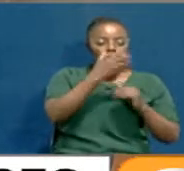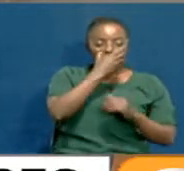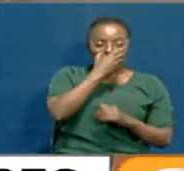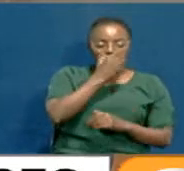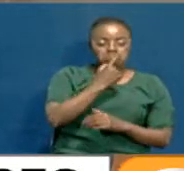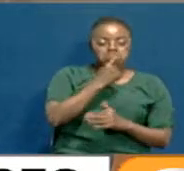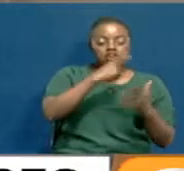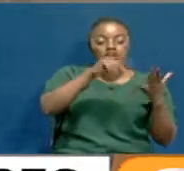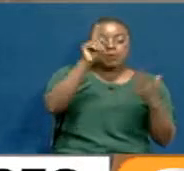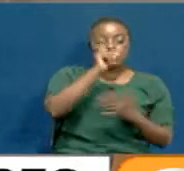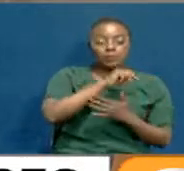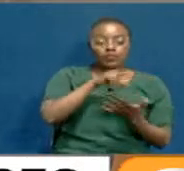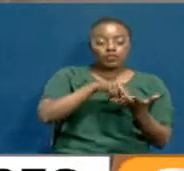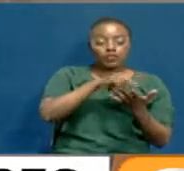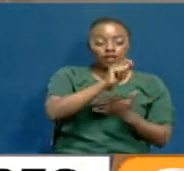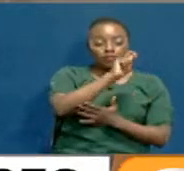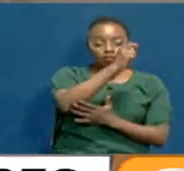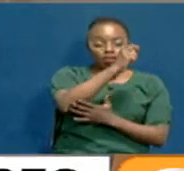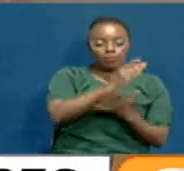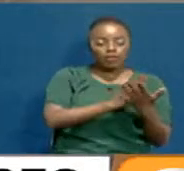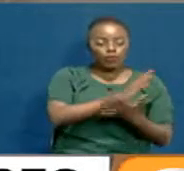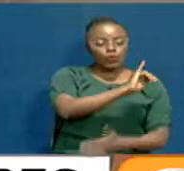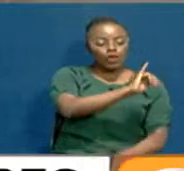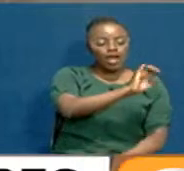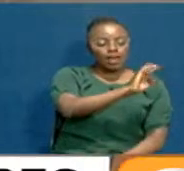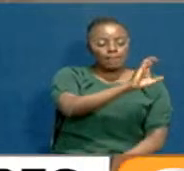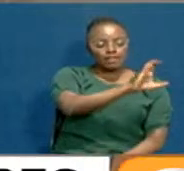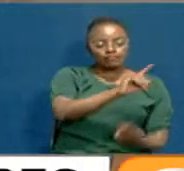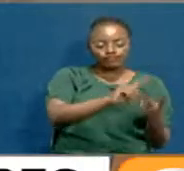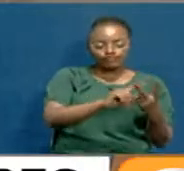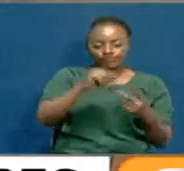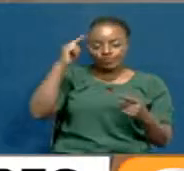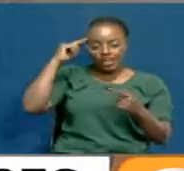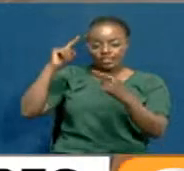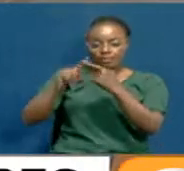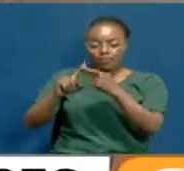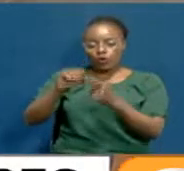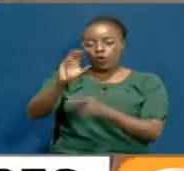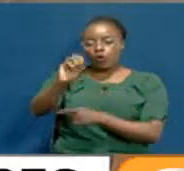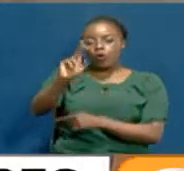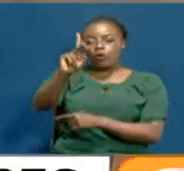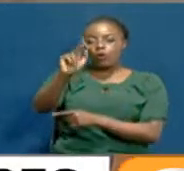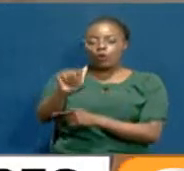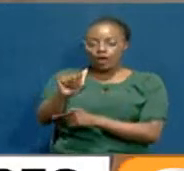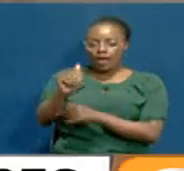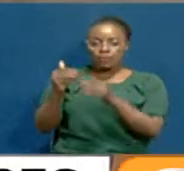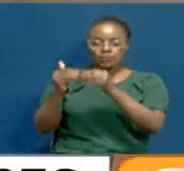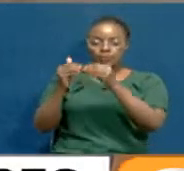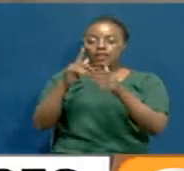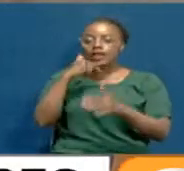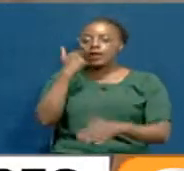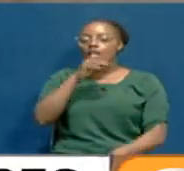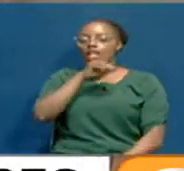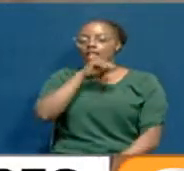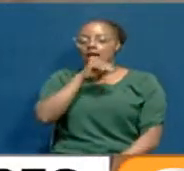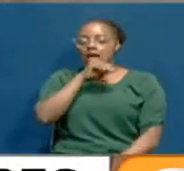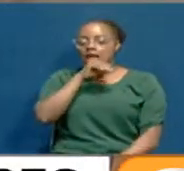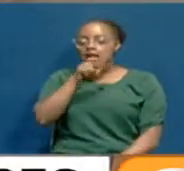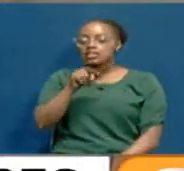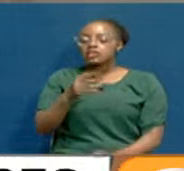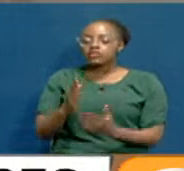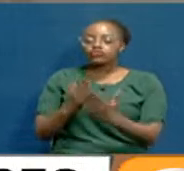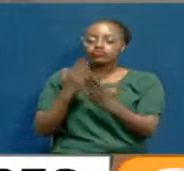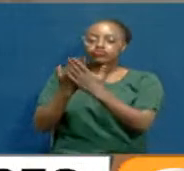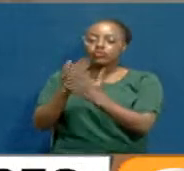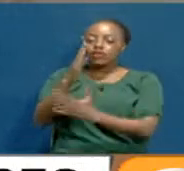now cleared to run for president by the IEBC, and Azimio la Umoja One Kenya presidential aspirant Raila Odinga set to